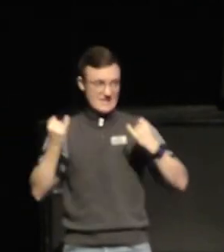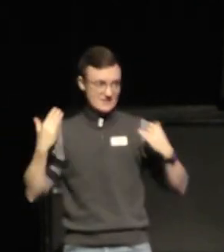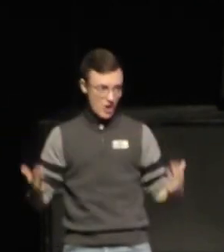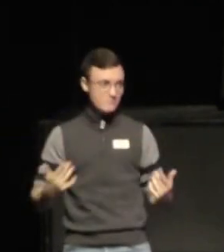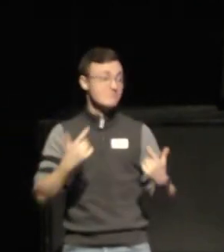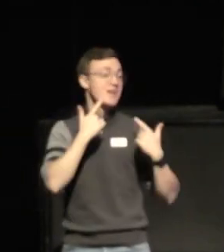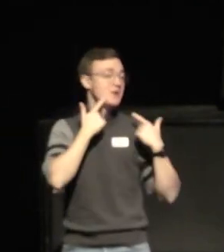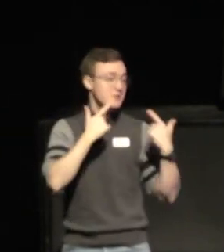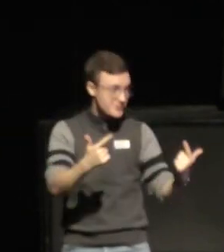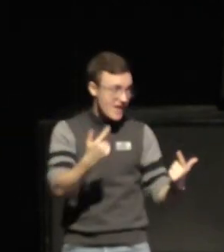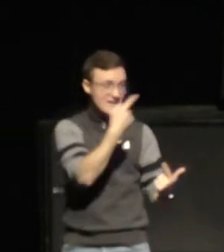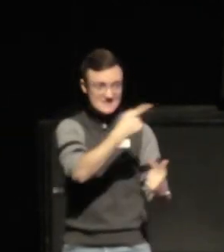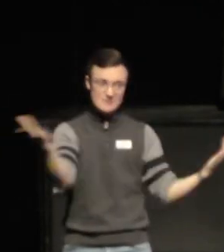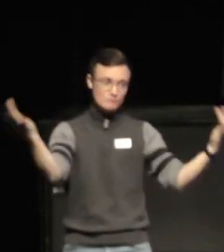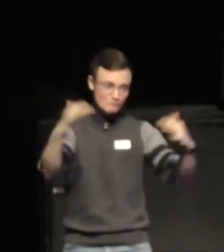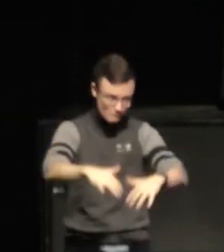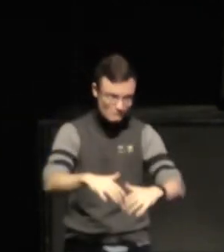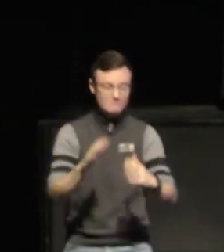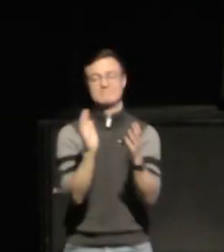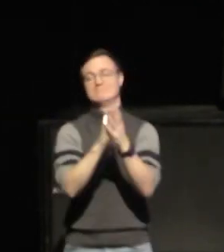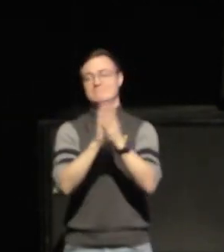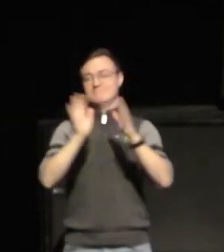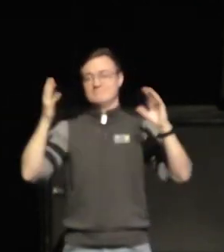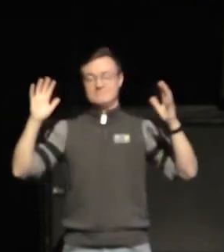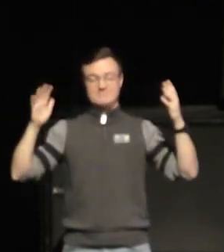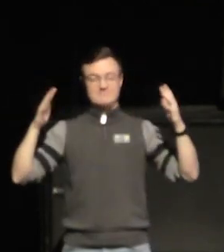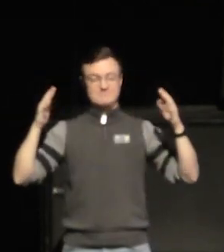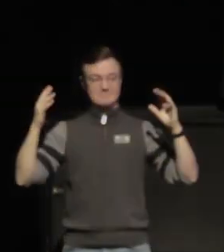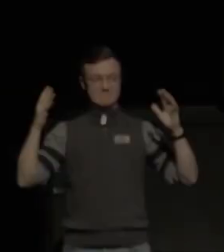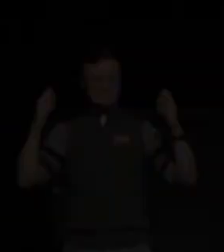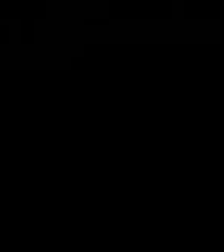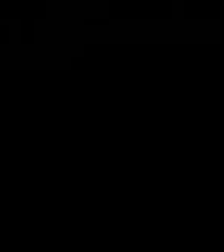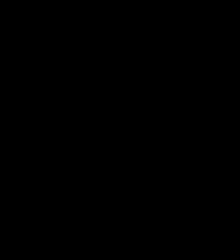contributions, and thank you for all who joined us.